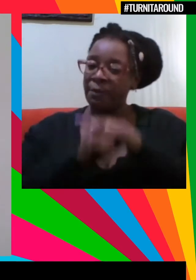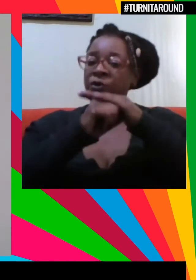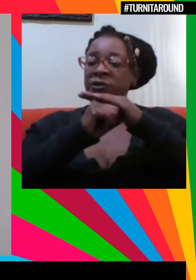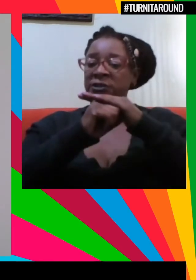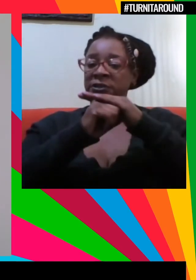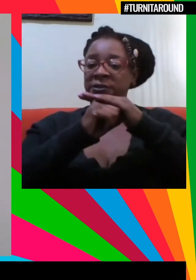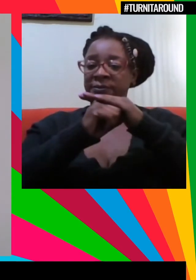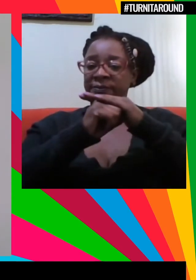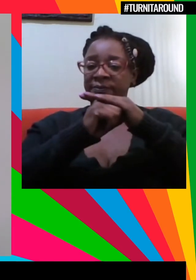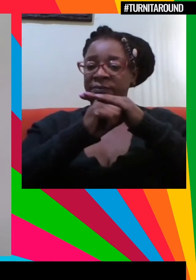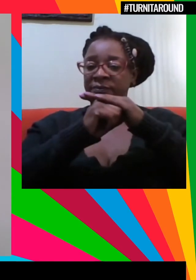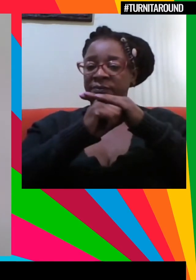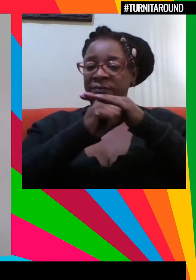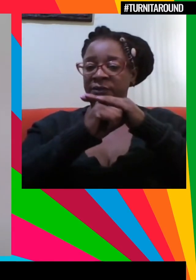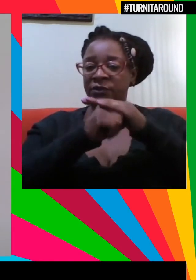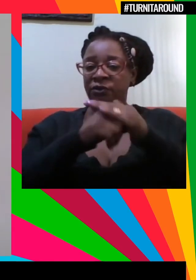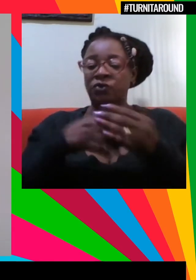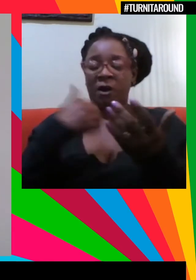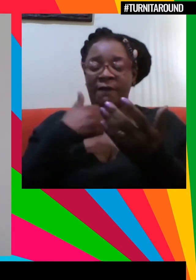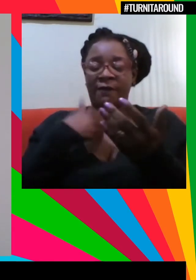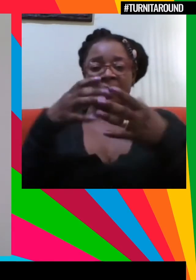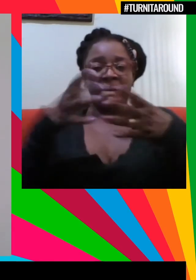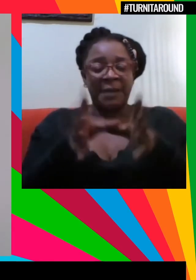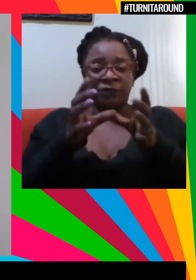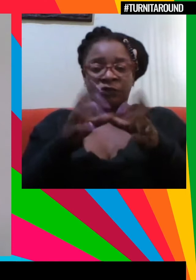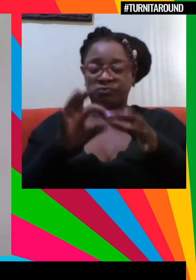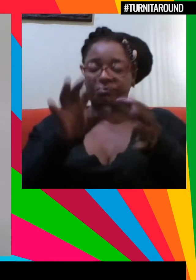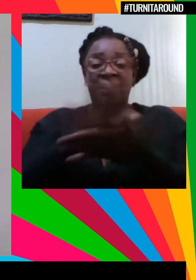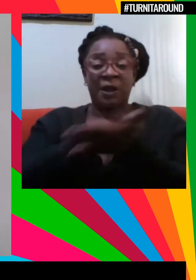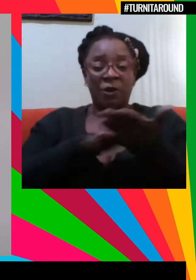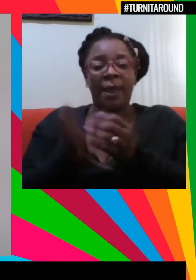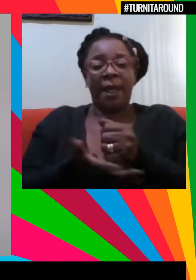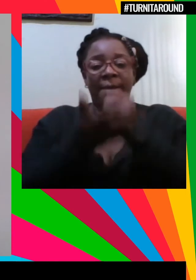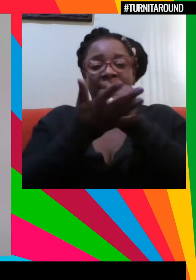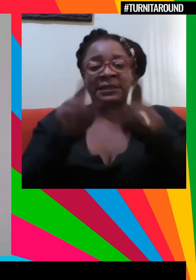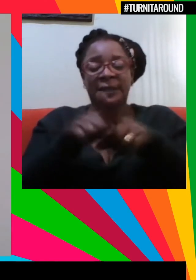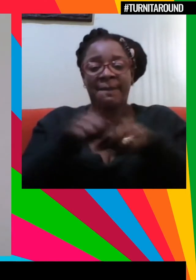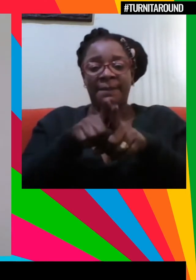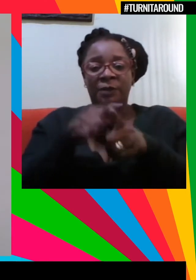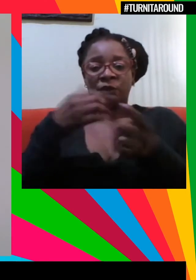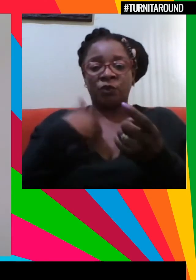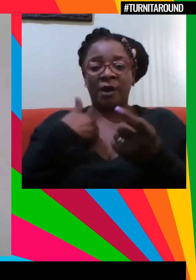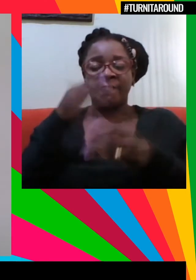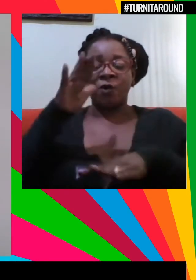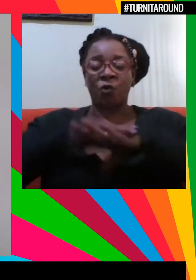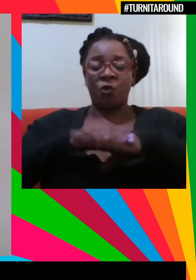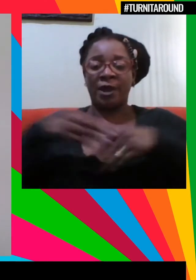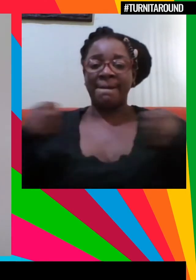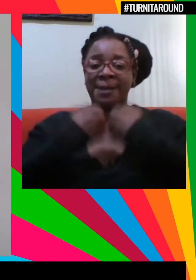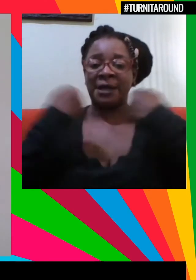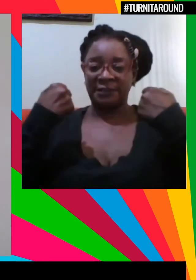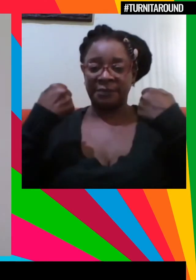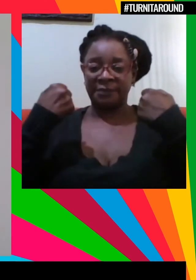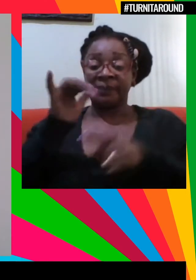big companies to accompany us, and that would help us to get a greater impact. This company would